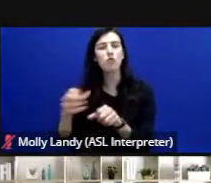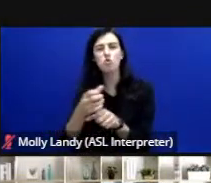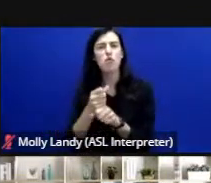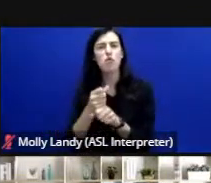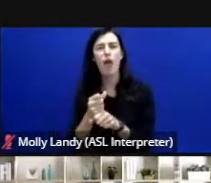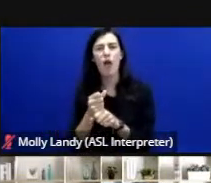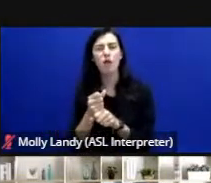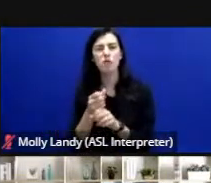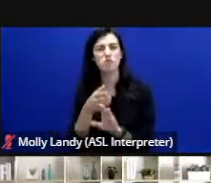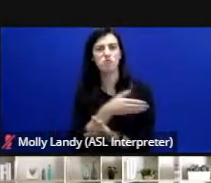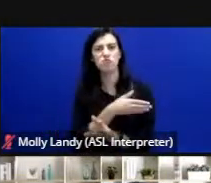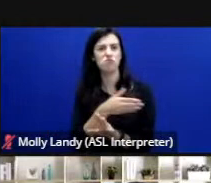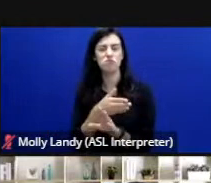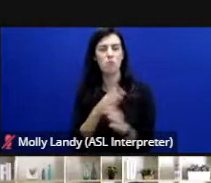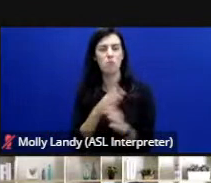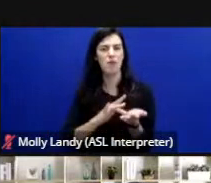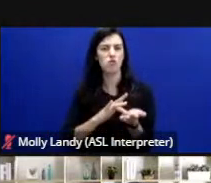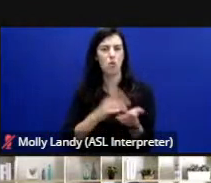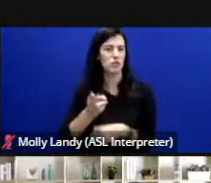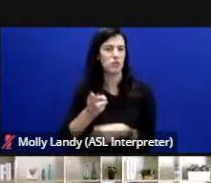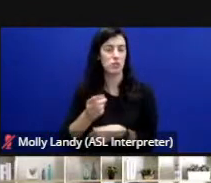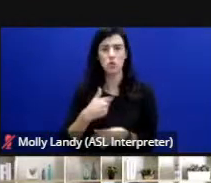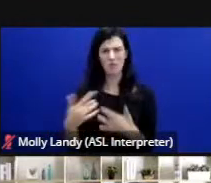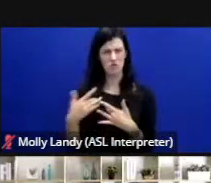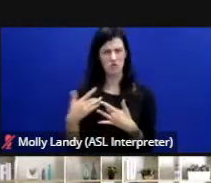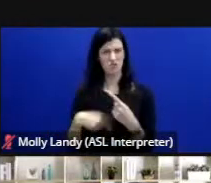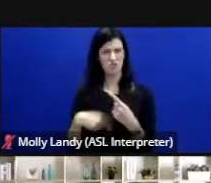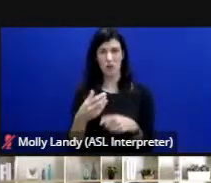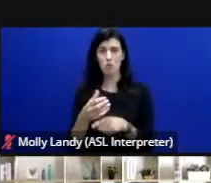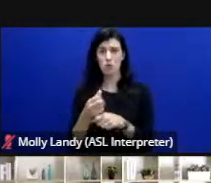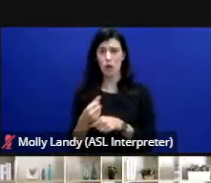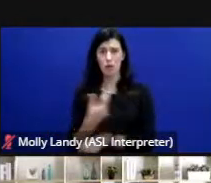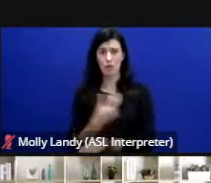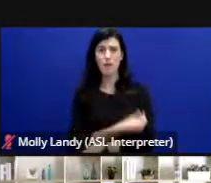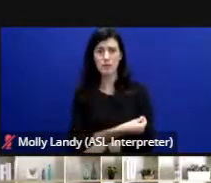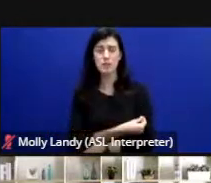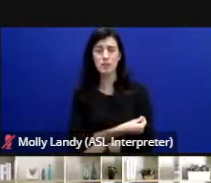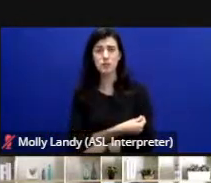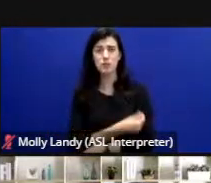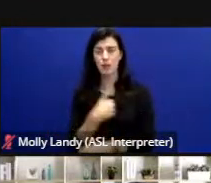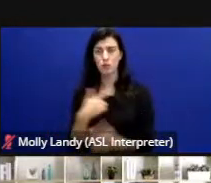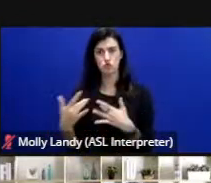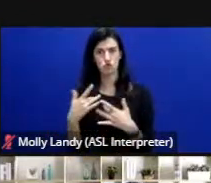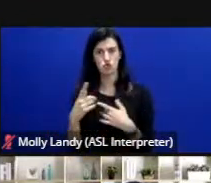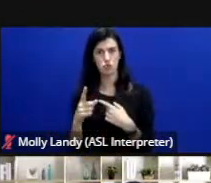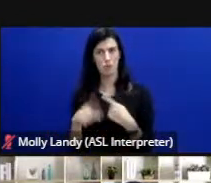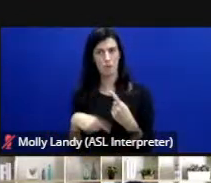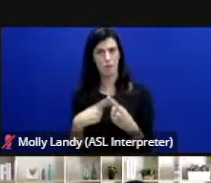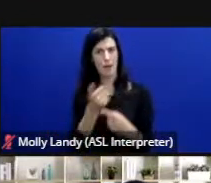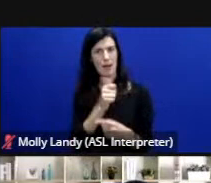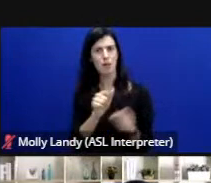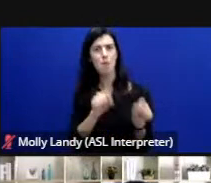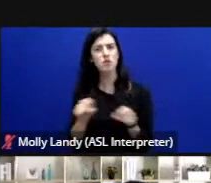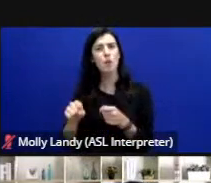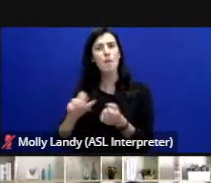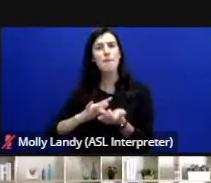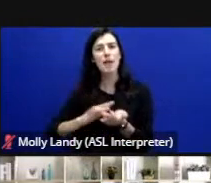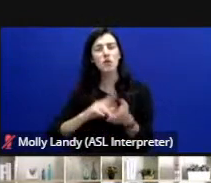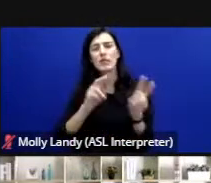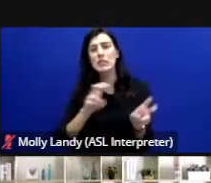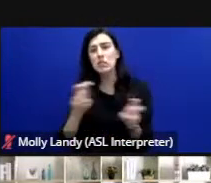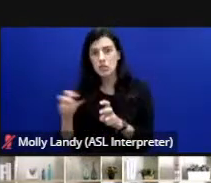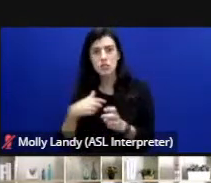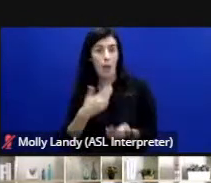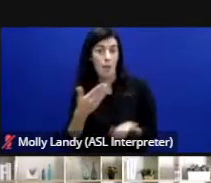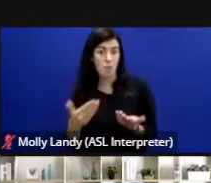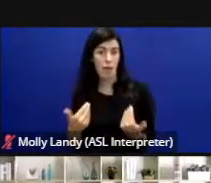So, I'm concerned about getting it because of any possible medical conditions that I might have. And I work